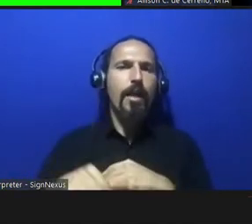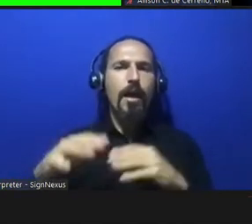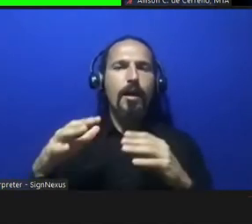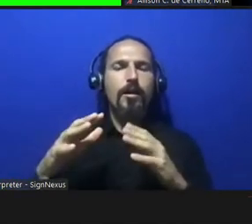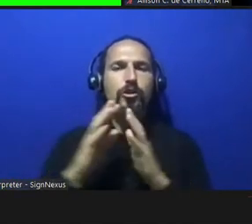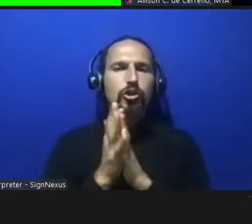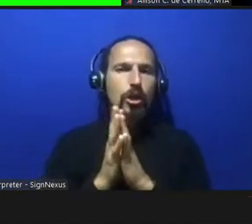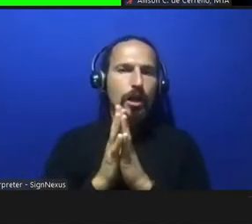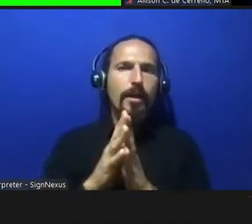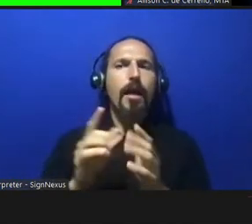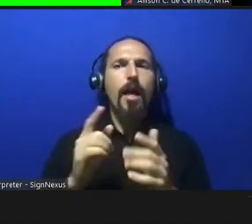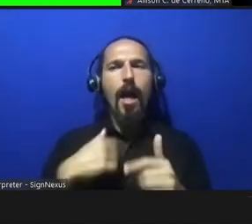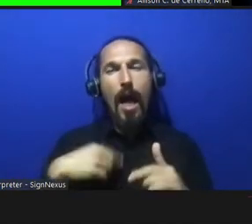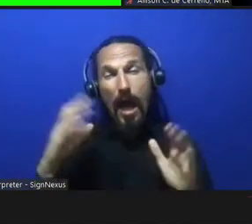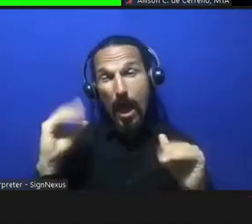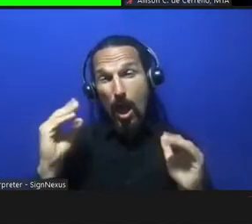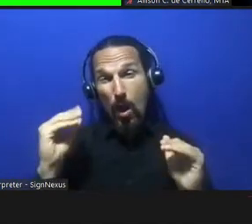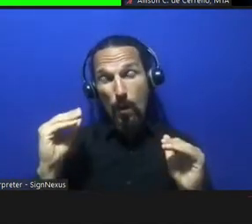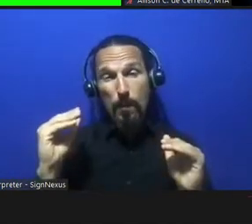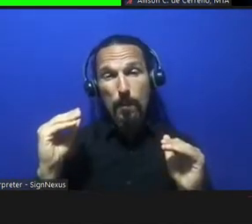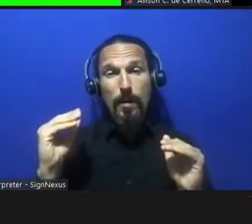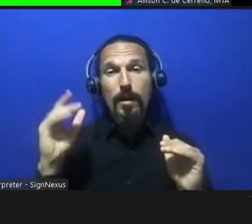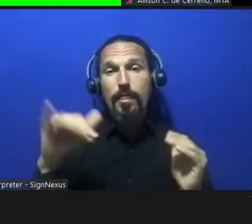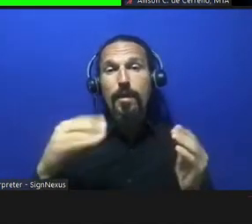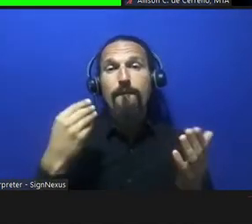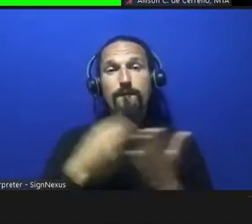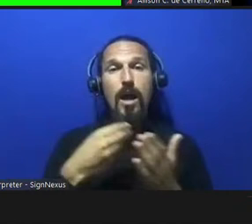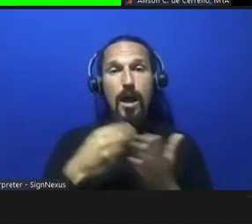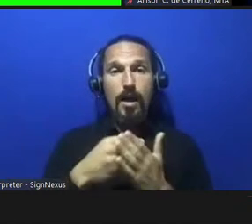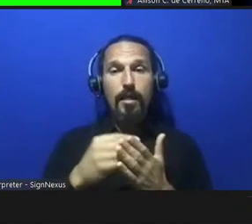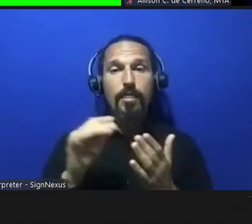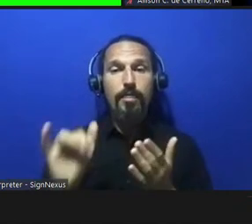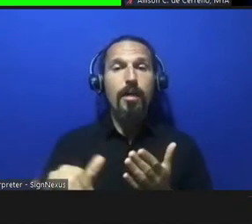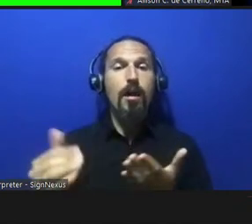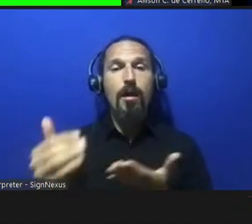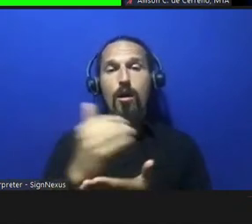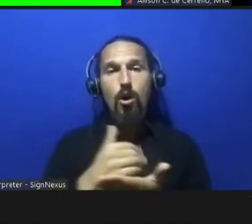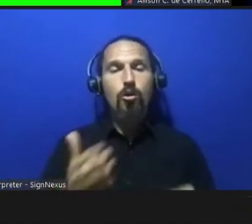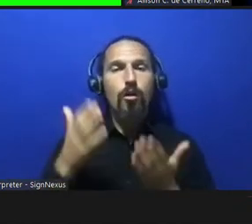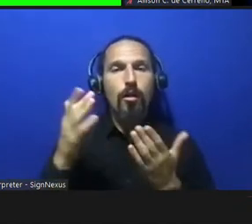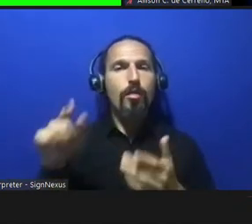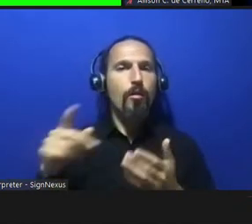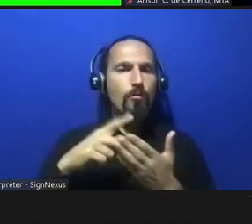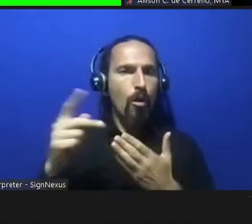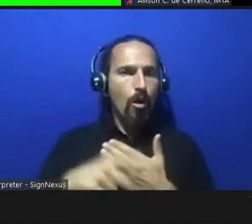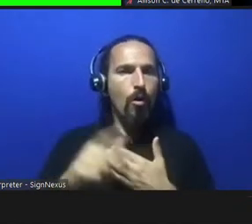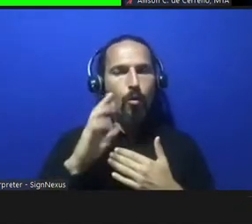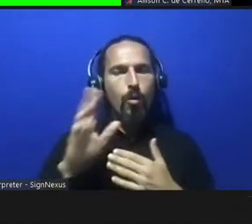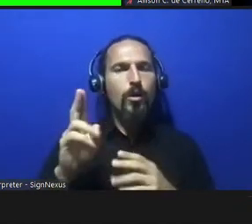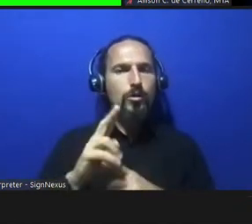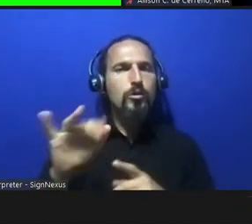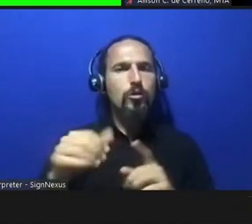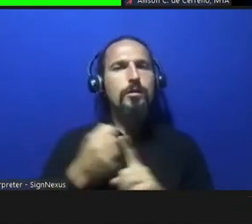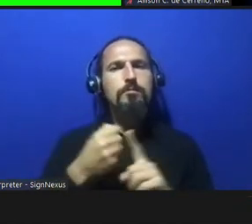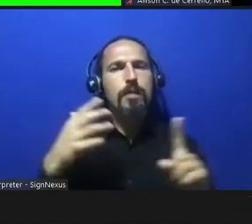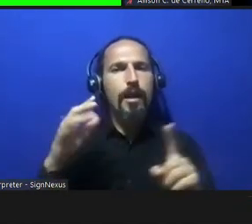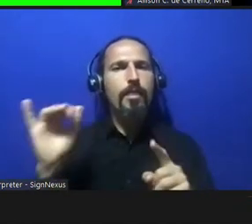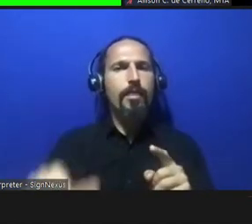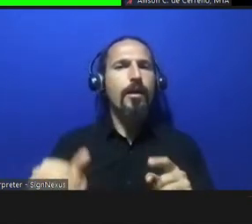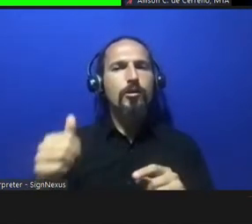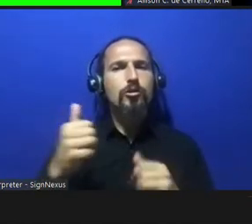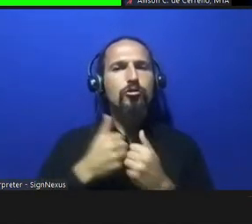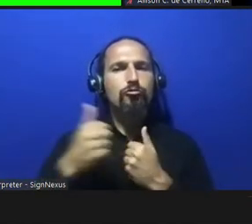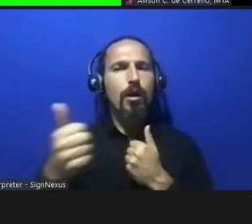i hope that the funds that are raised by this program are going to be used to expand transit service